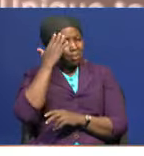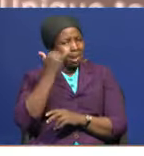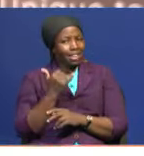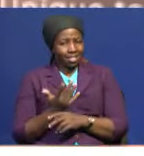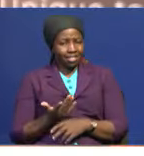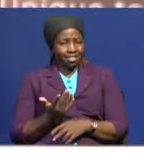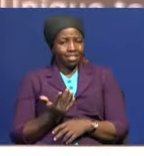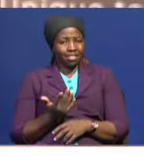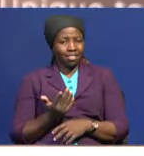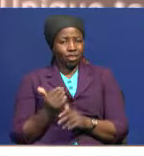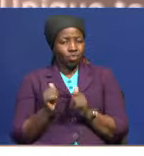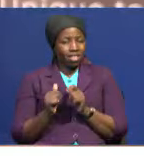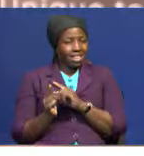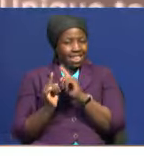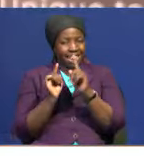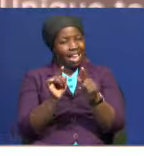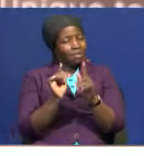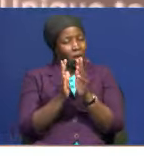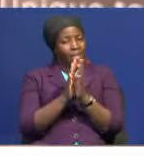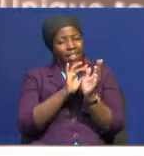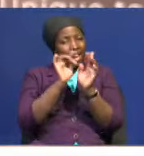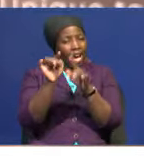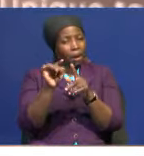with going to the office?